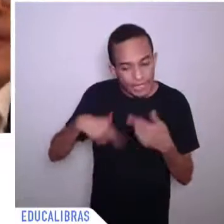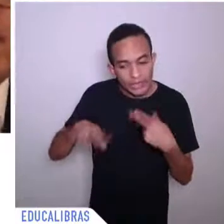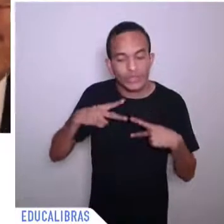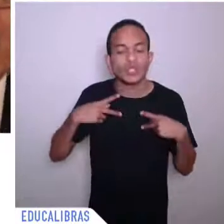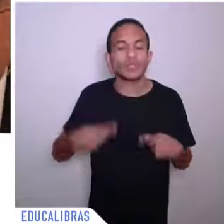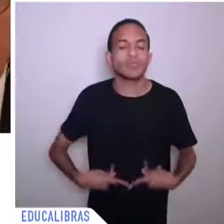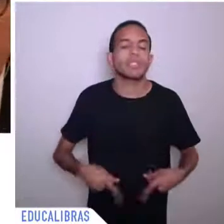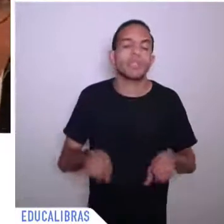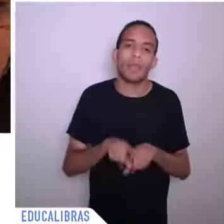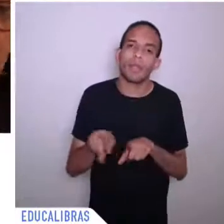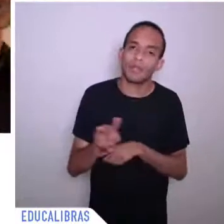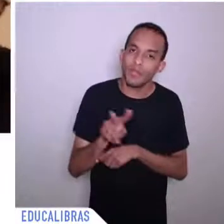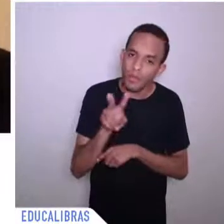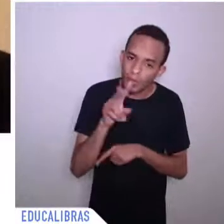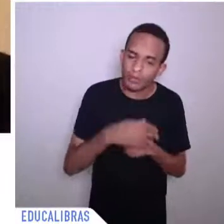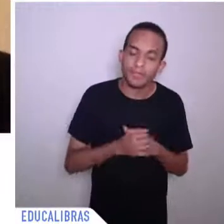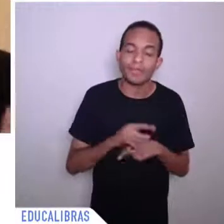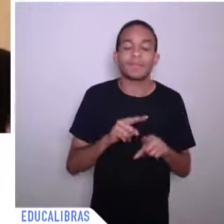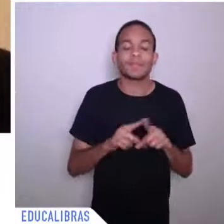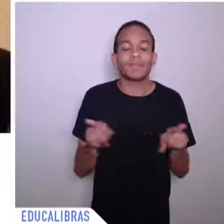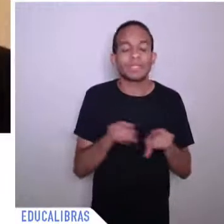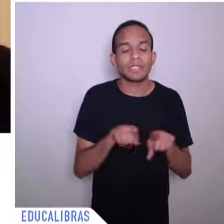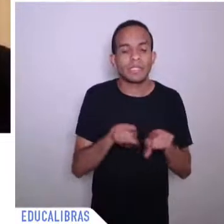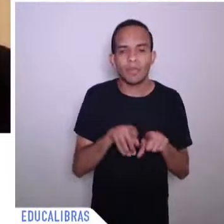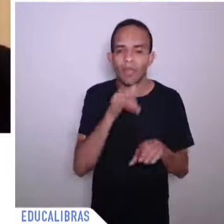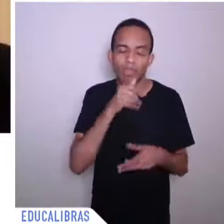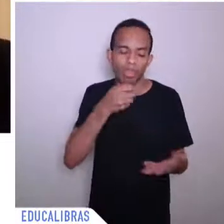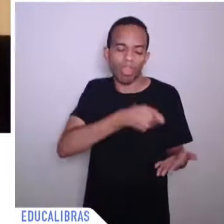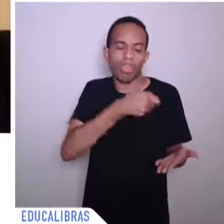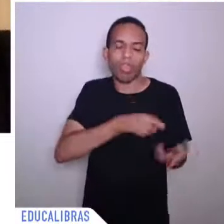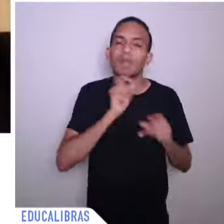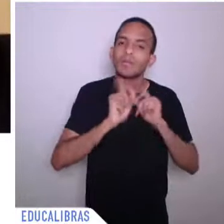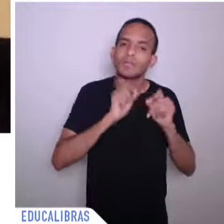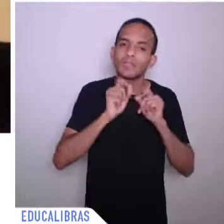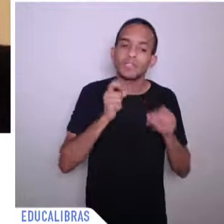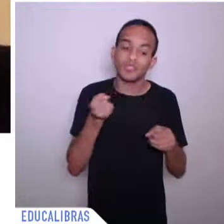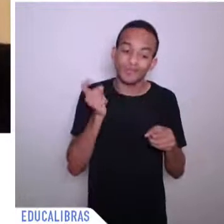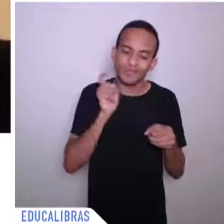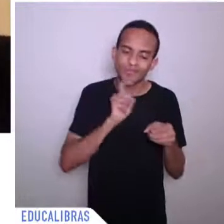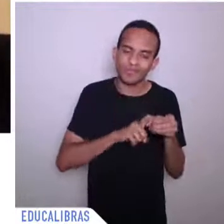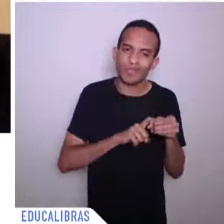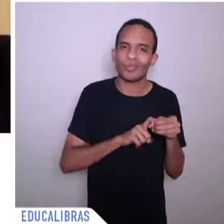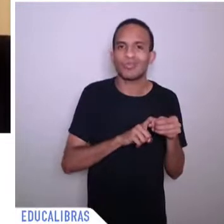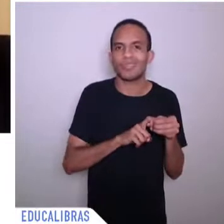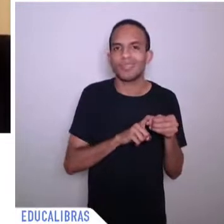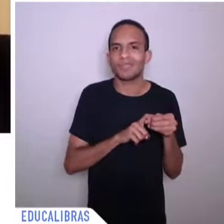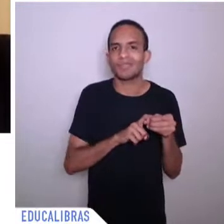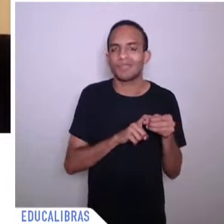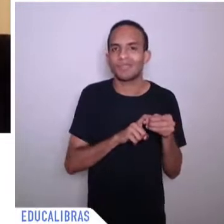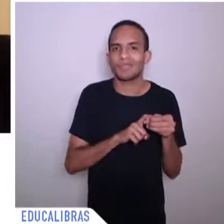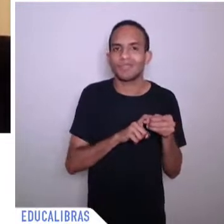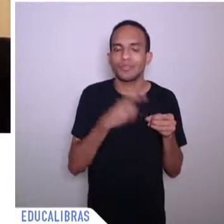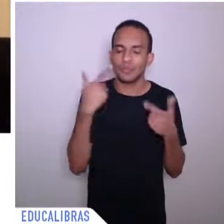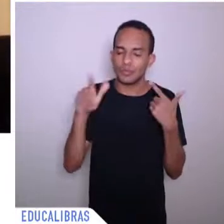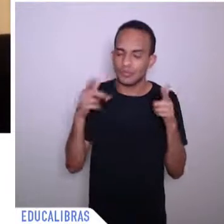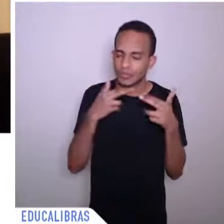better when we consider the human relationship and values. But what I see, the authoritarianism is the